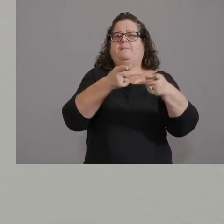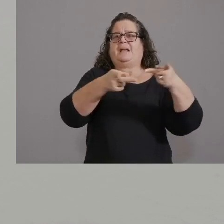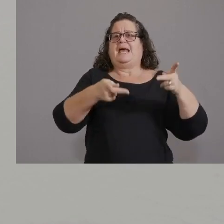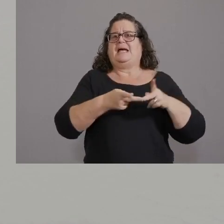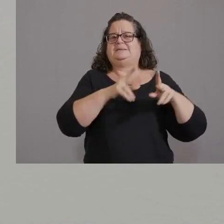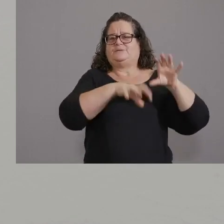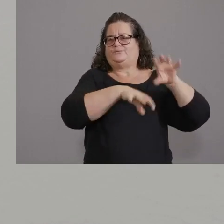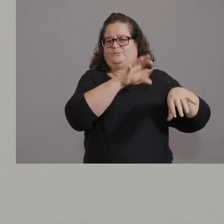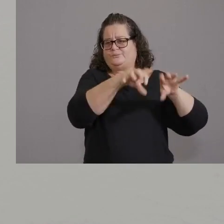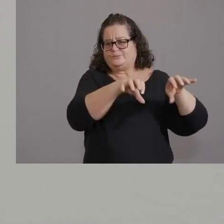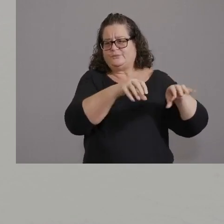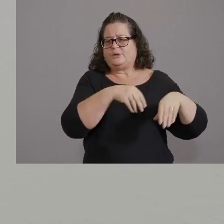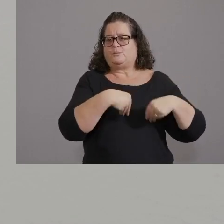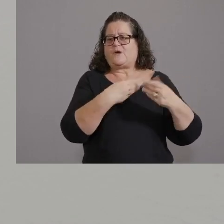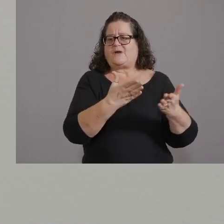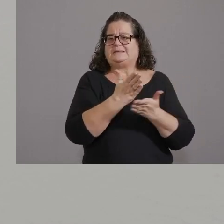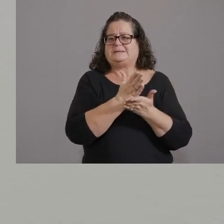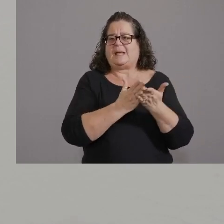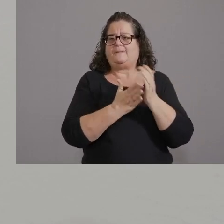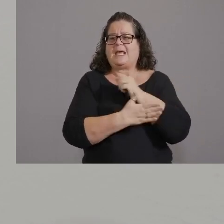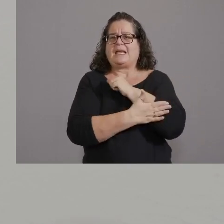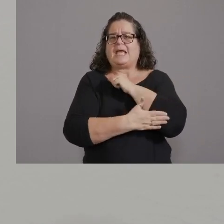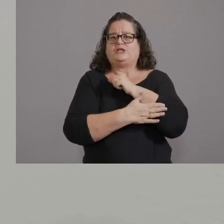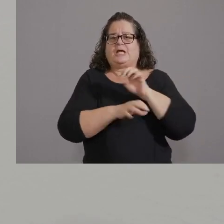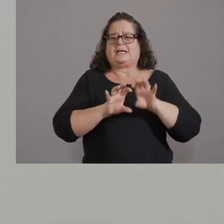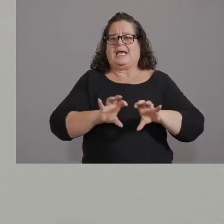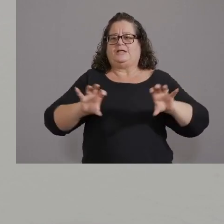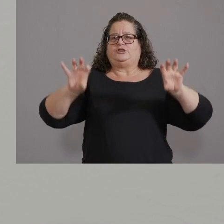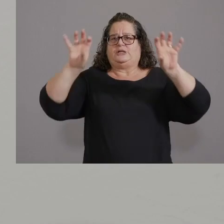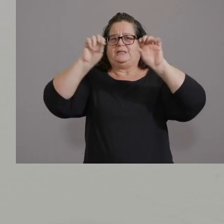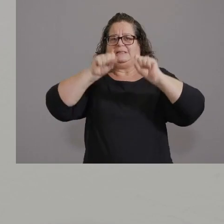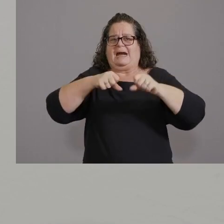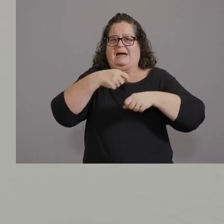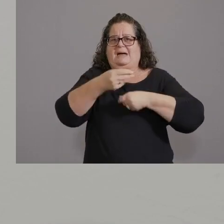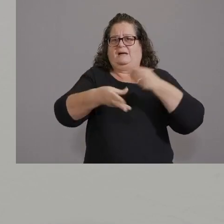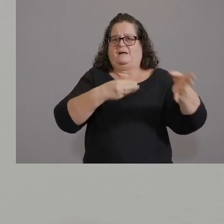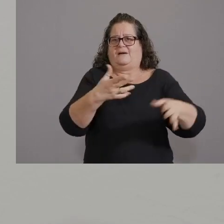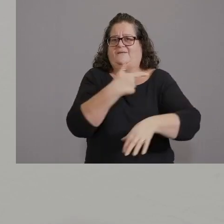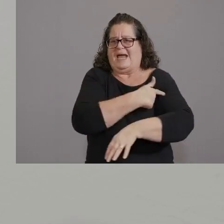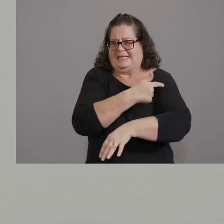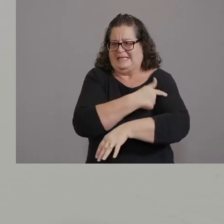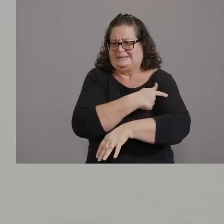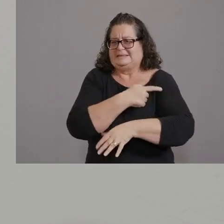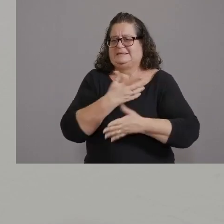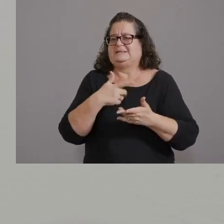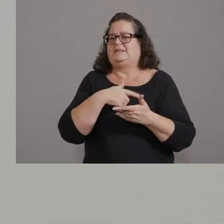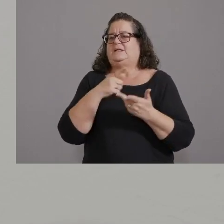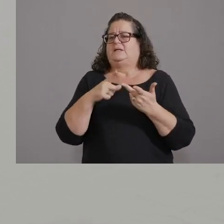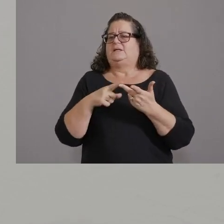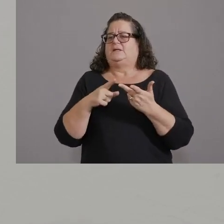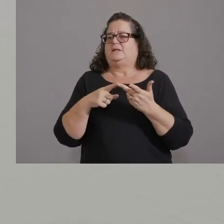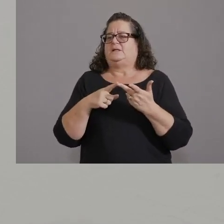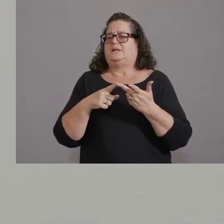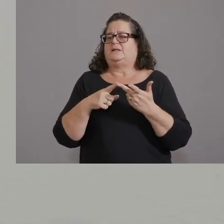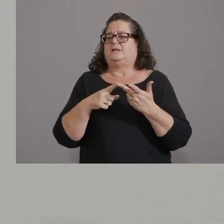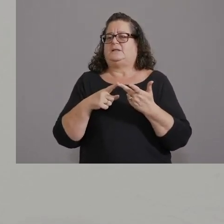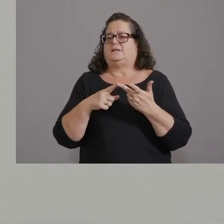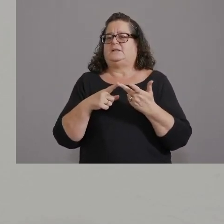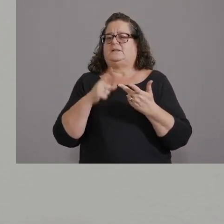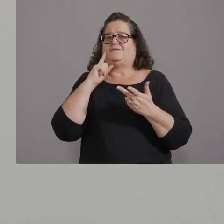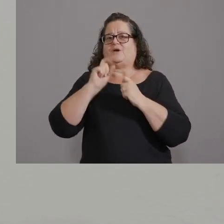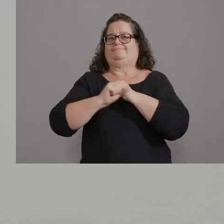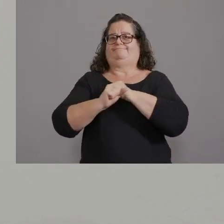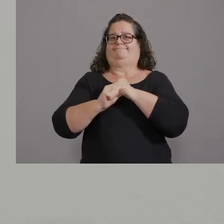partners so that they can do their vaccination efforts. It's also going to go into things like a campaign to